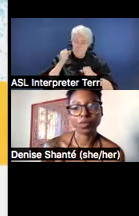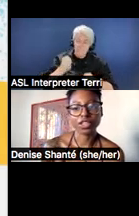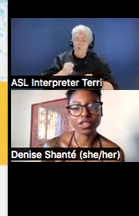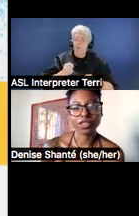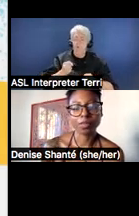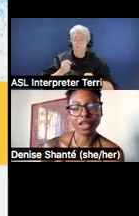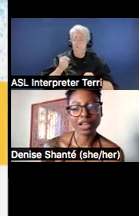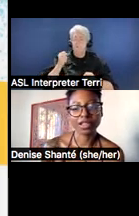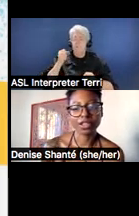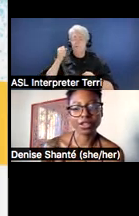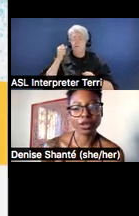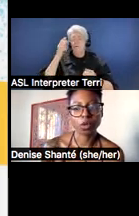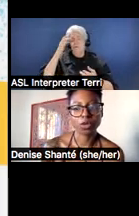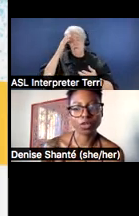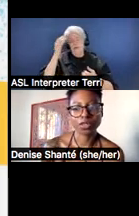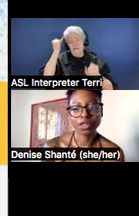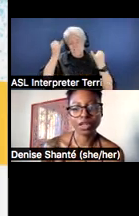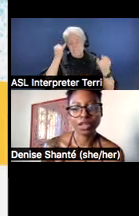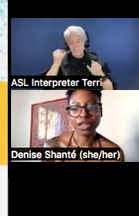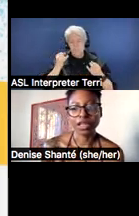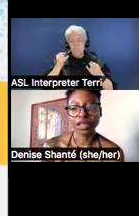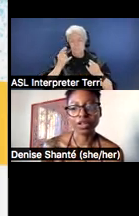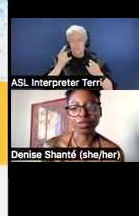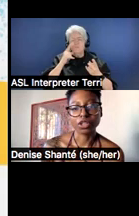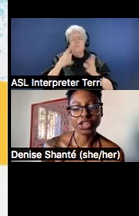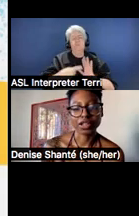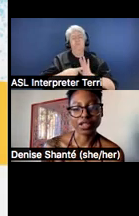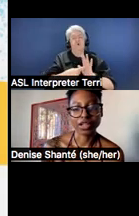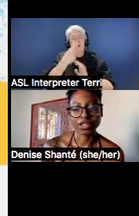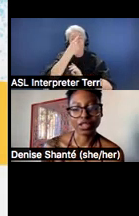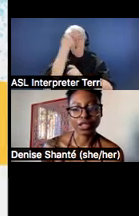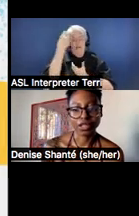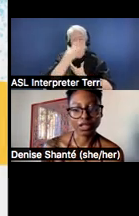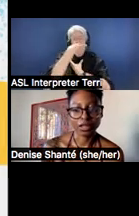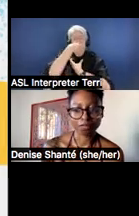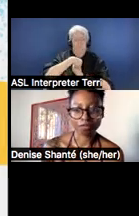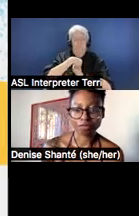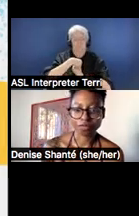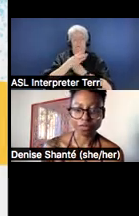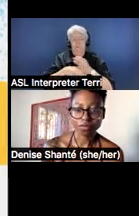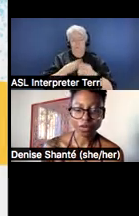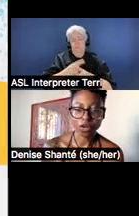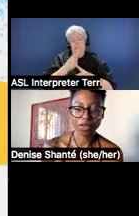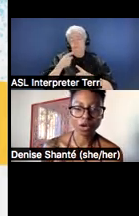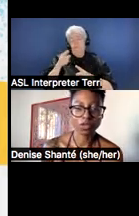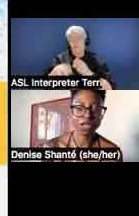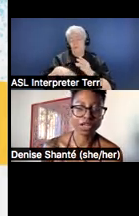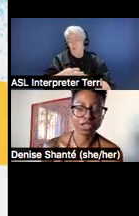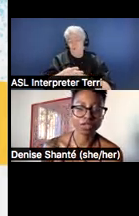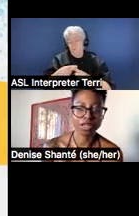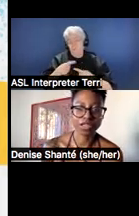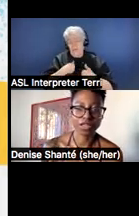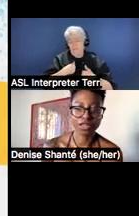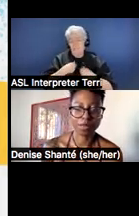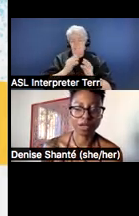liberating expressions to Black interior worlds. And in her book, she has a section on dignity. What I've been holding